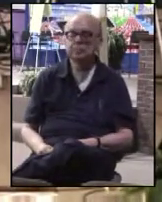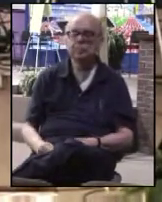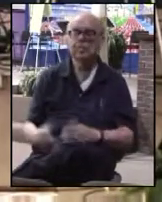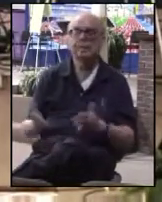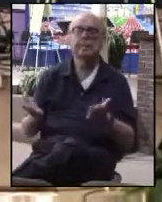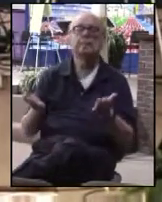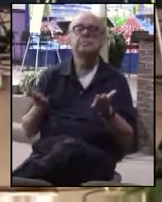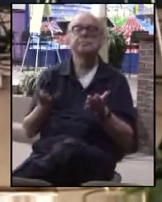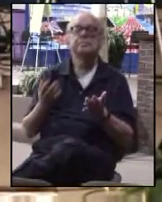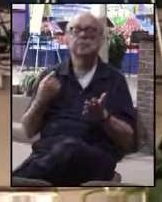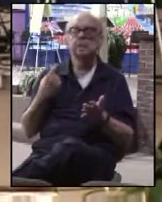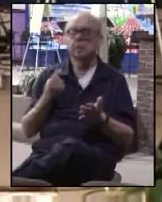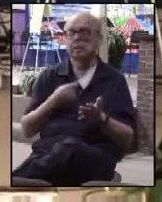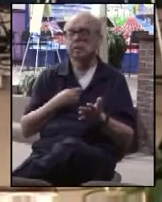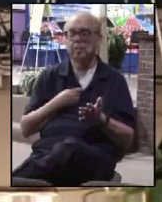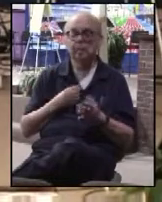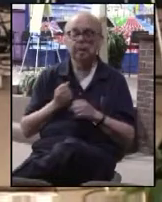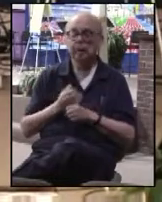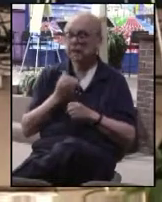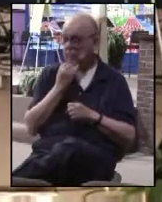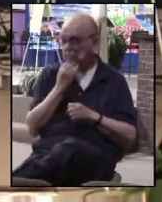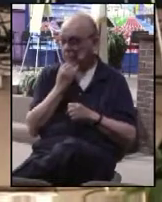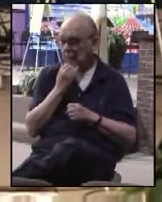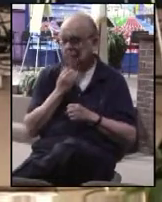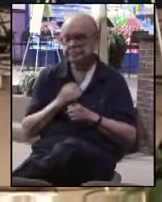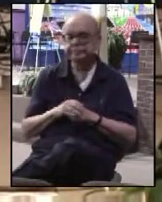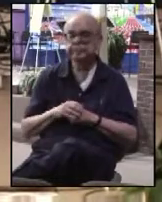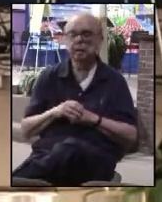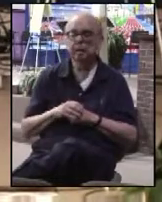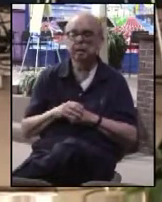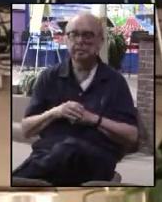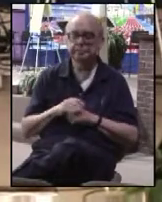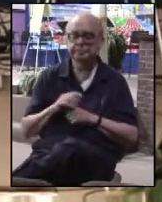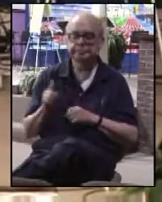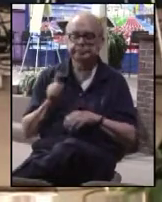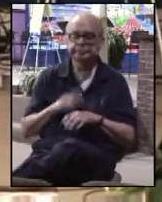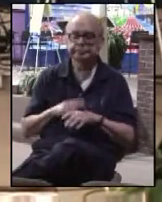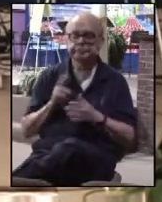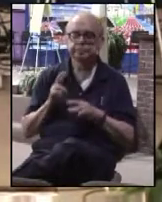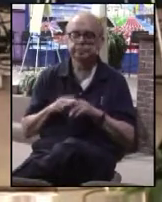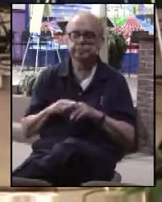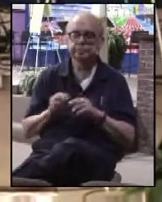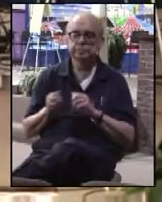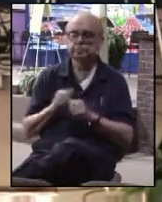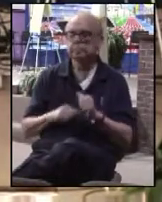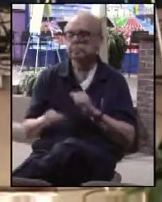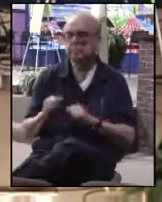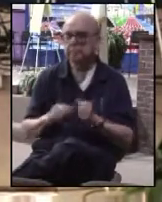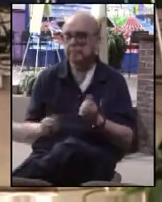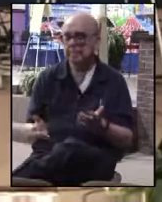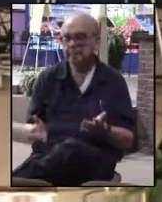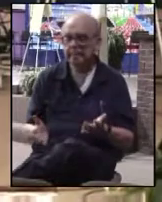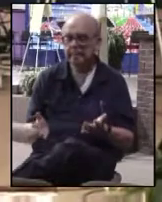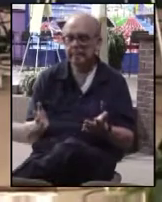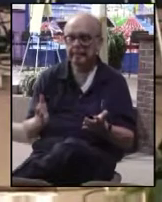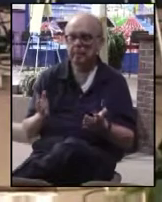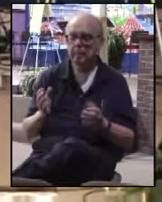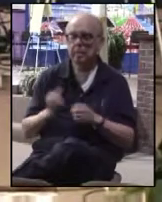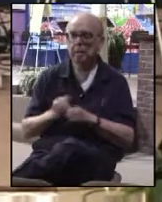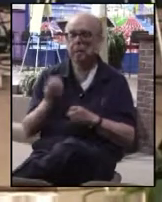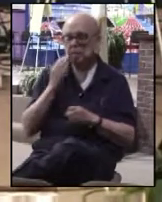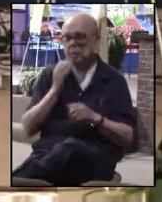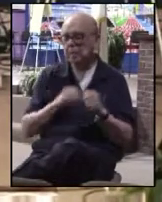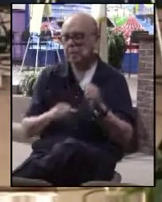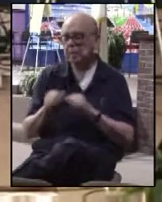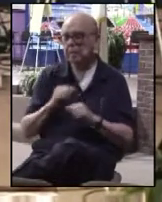it's we got it wrong there are times to sit down with each other and get to know